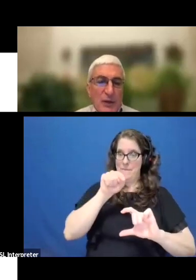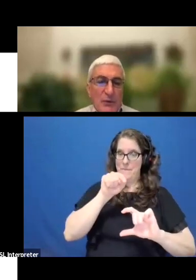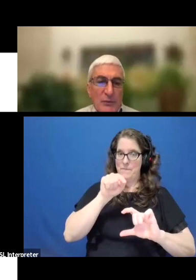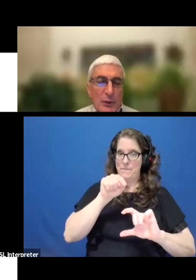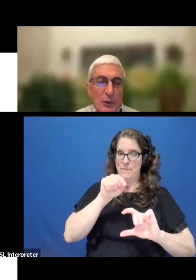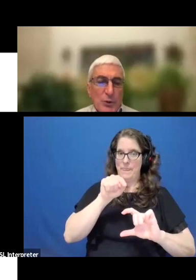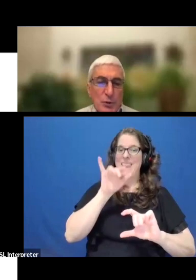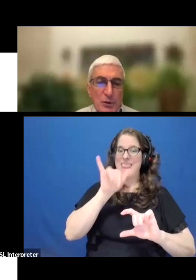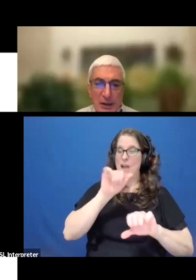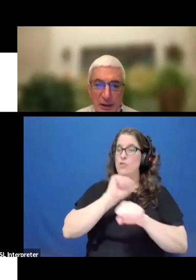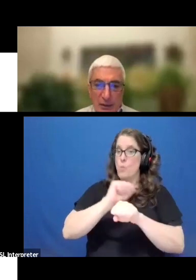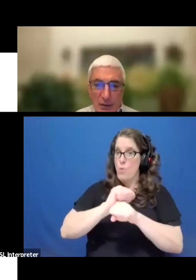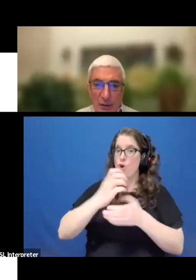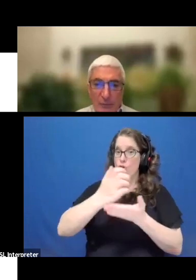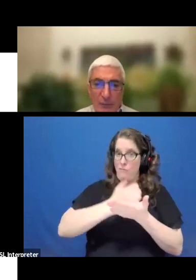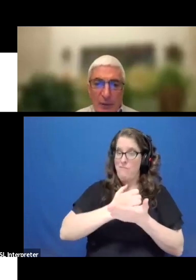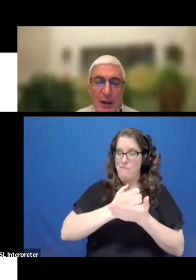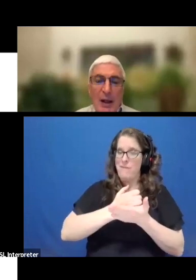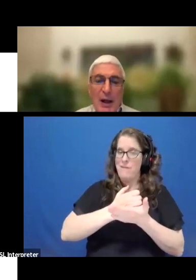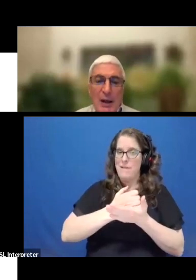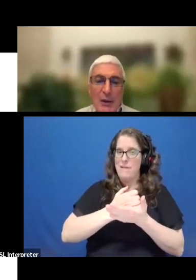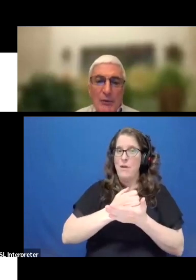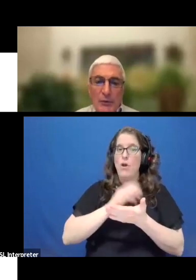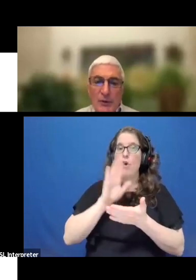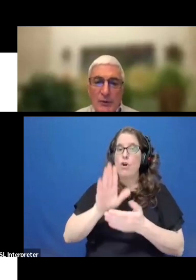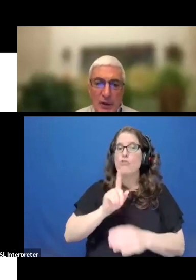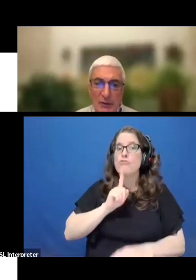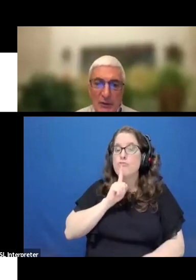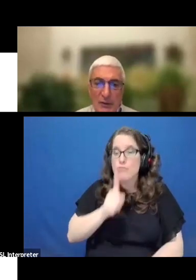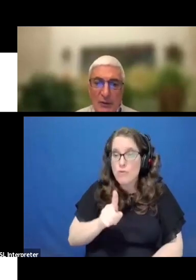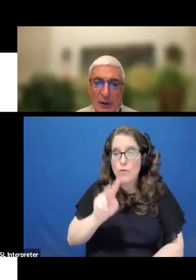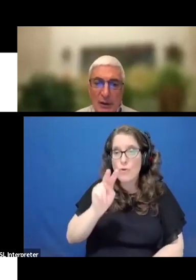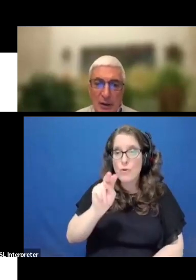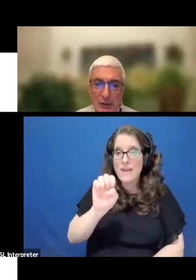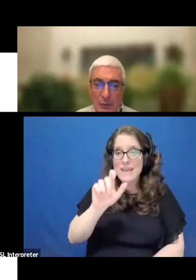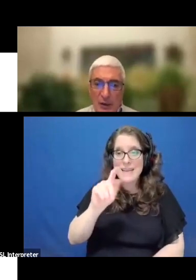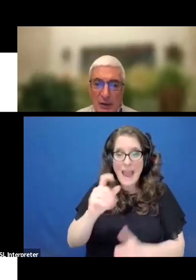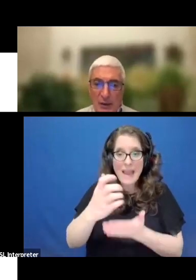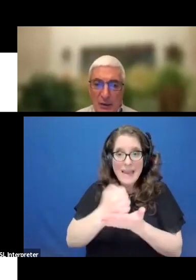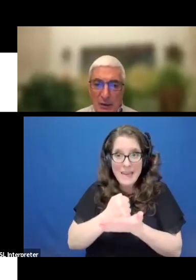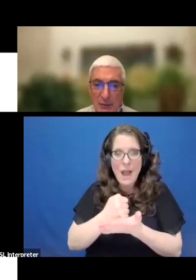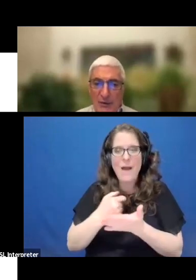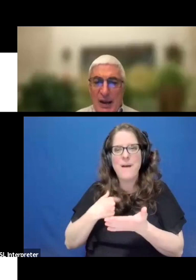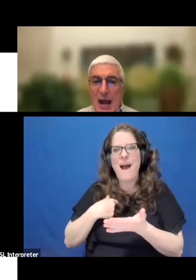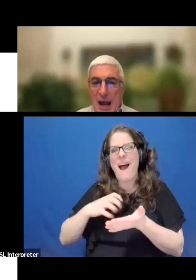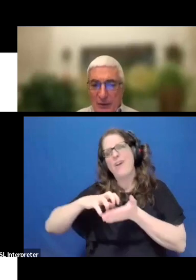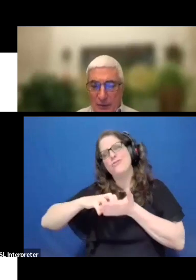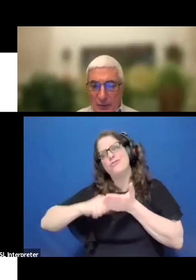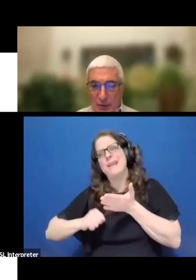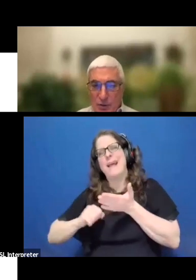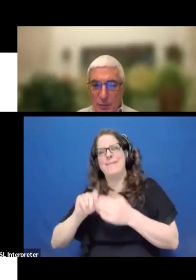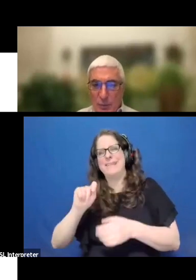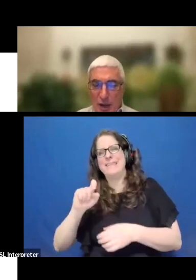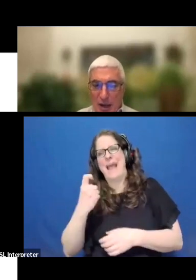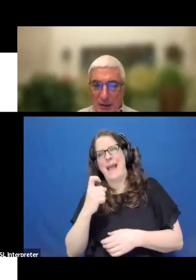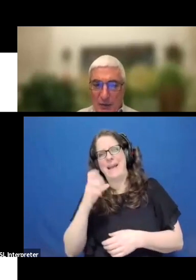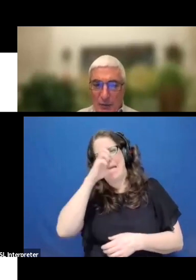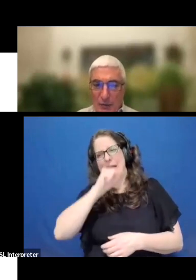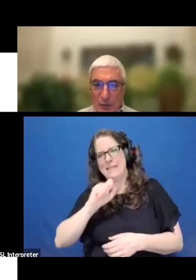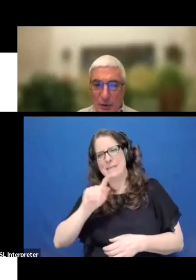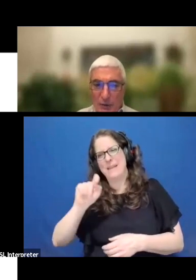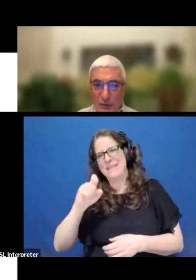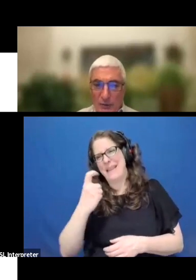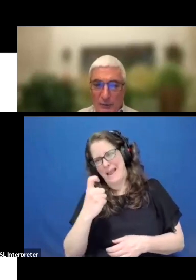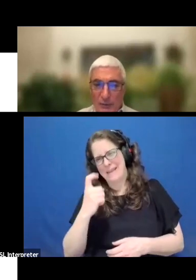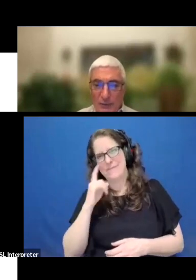you a sense of her true net income, I also deducted an estimated of the tax that she'd be paying on